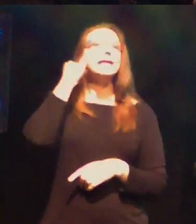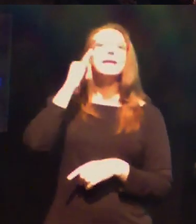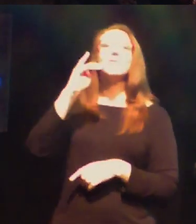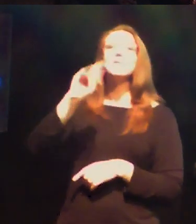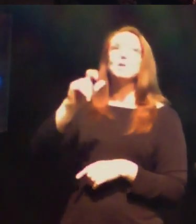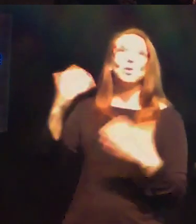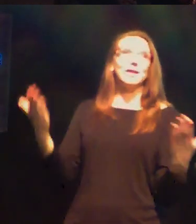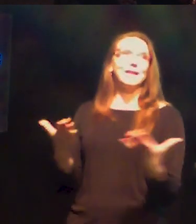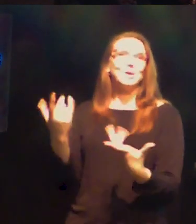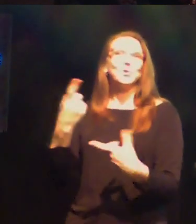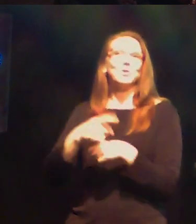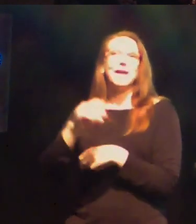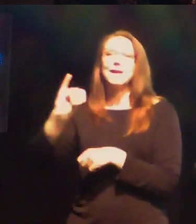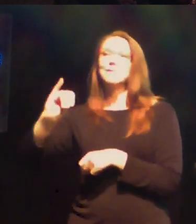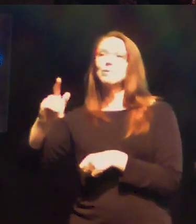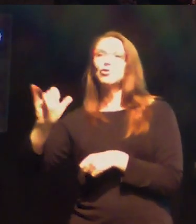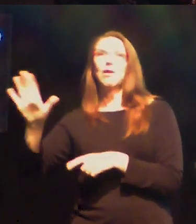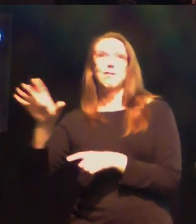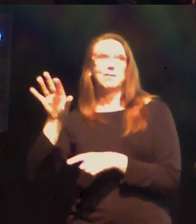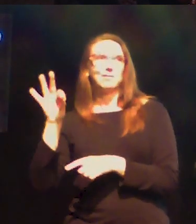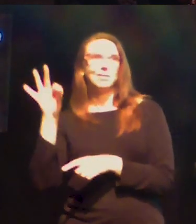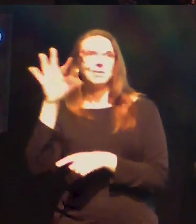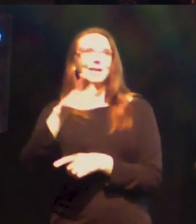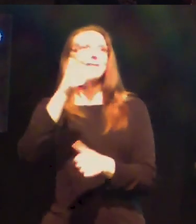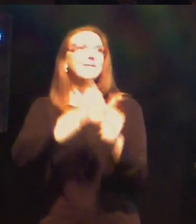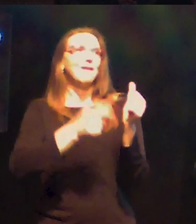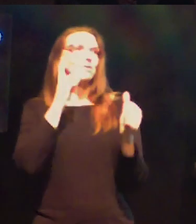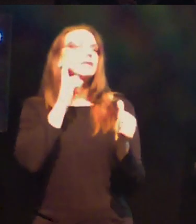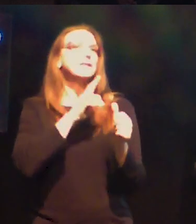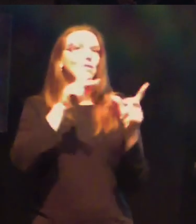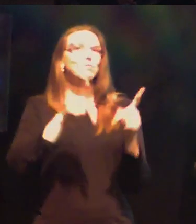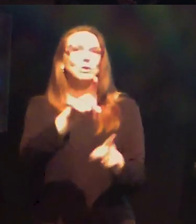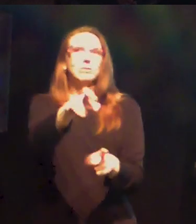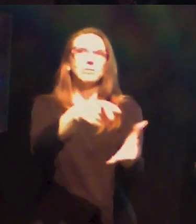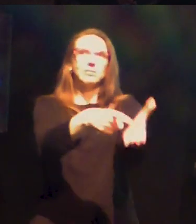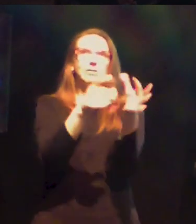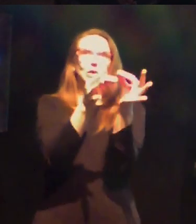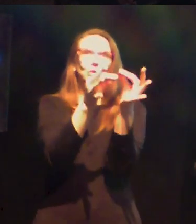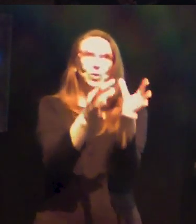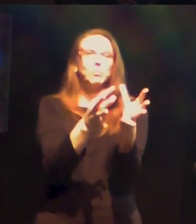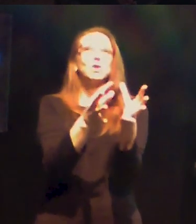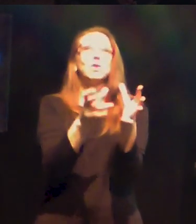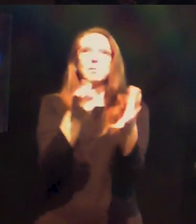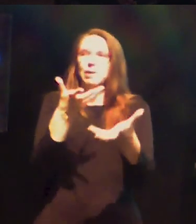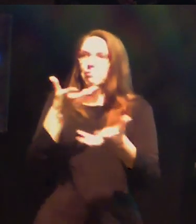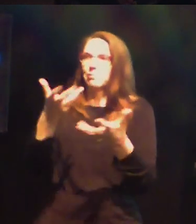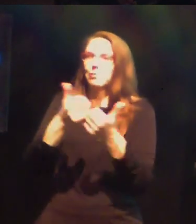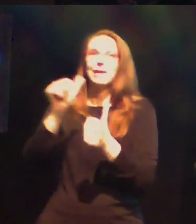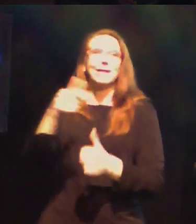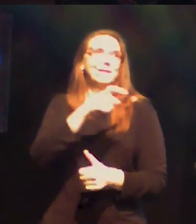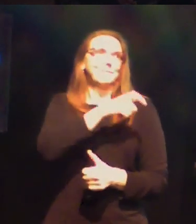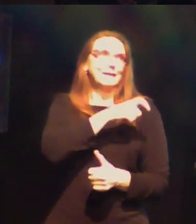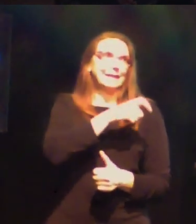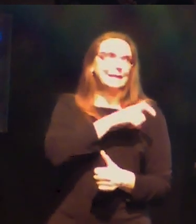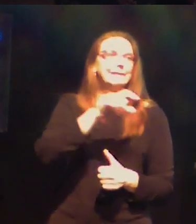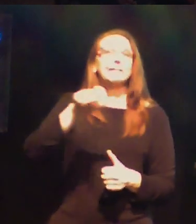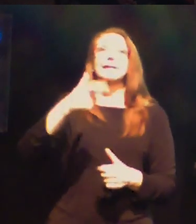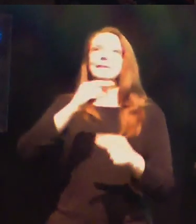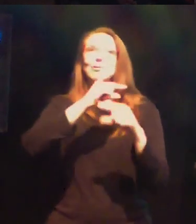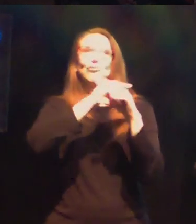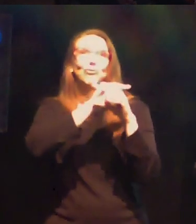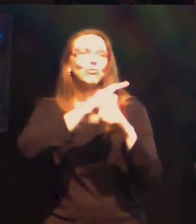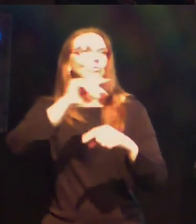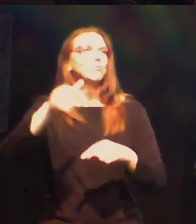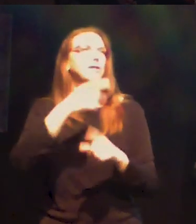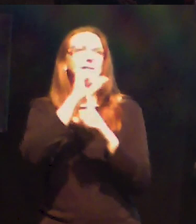with us today, she'd tell you that every deaf person needs an interpreter if they have to interact with any police or any guards or